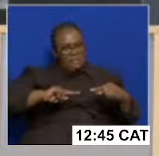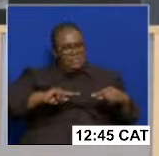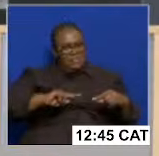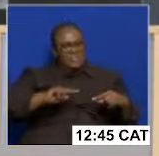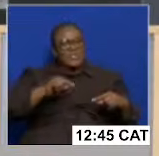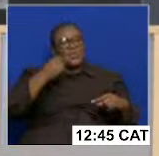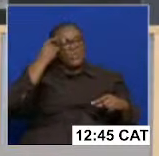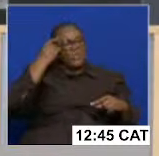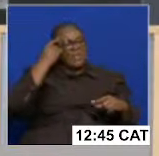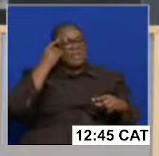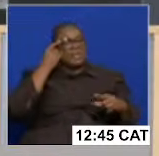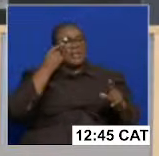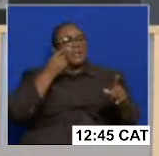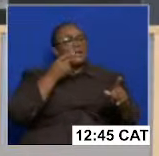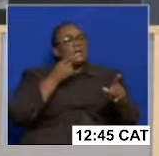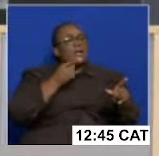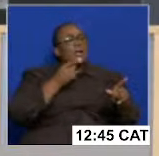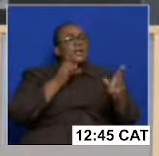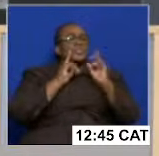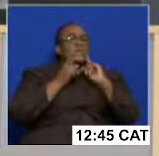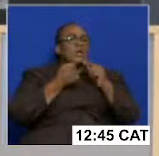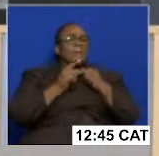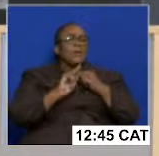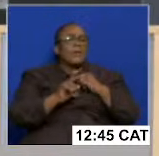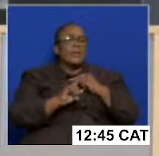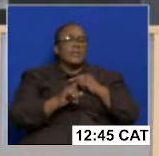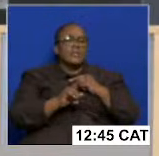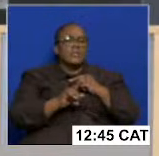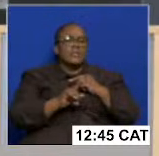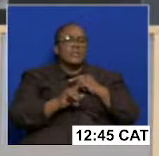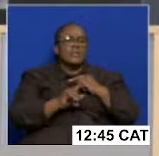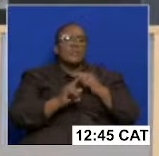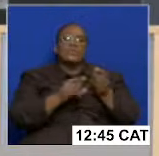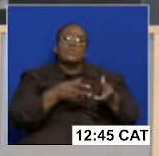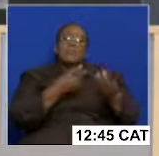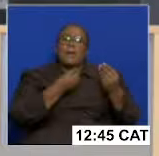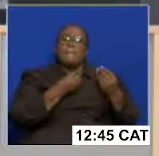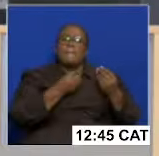to when she was talking about getting the SAP 13?